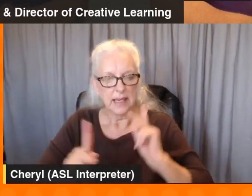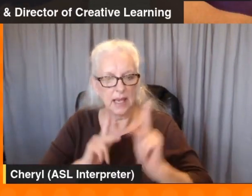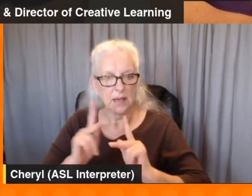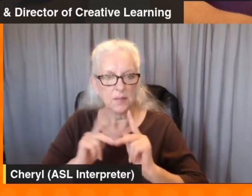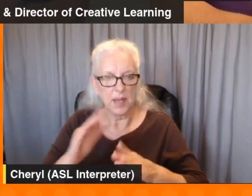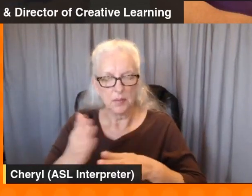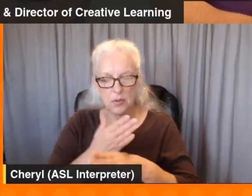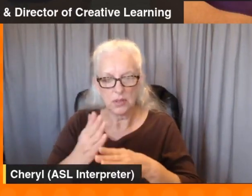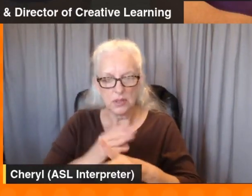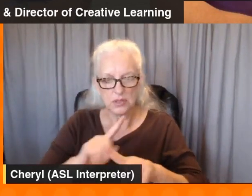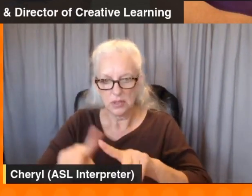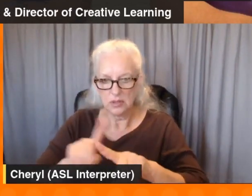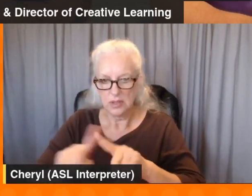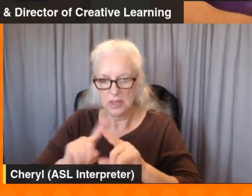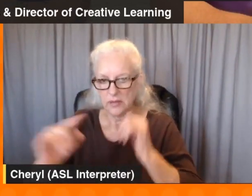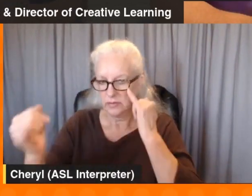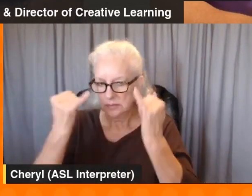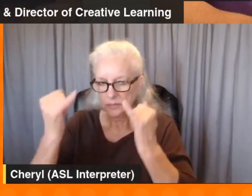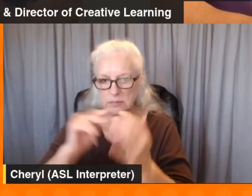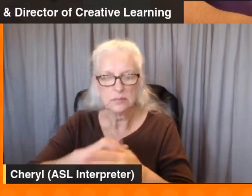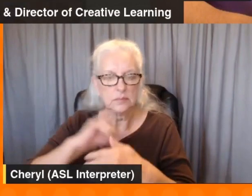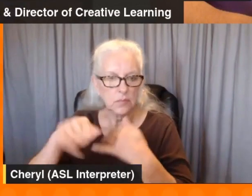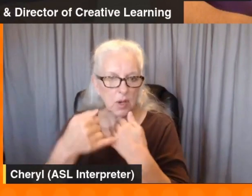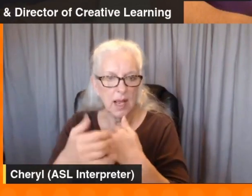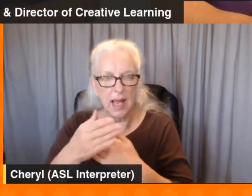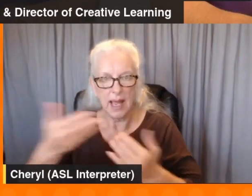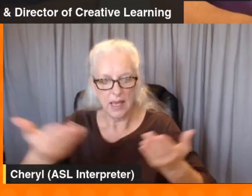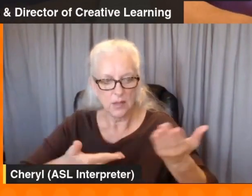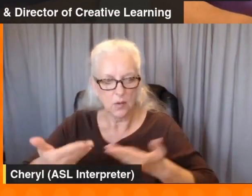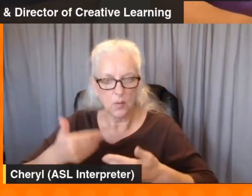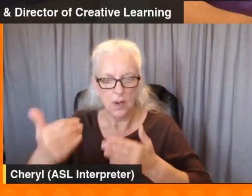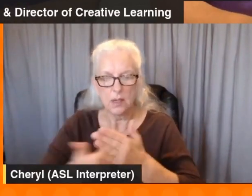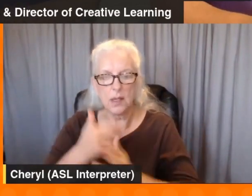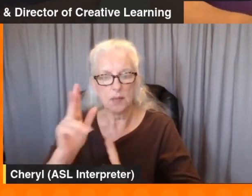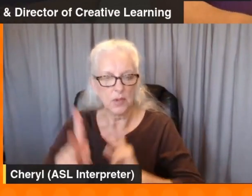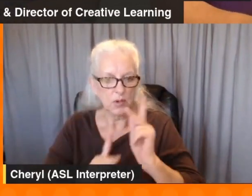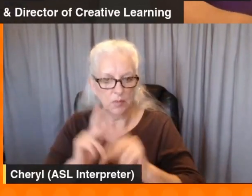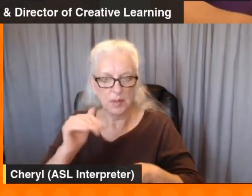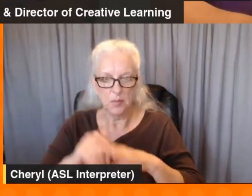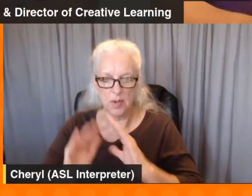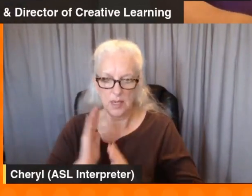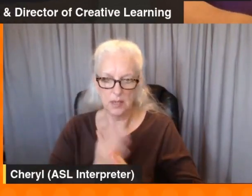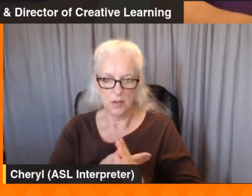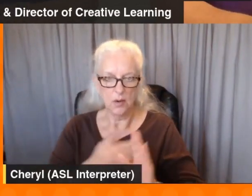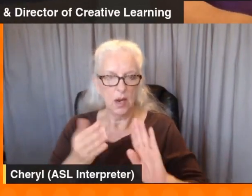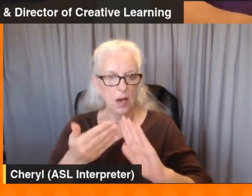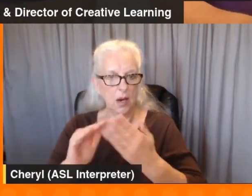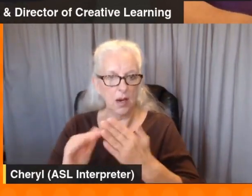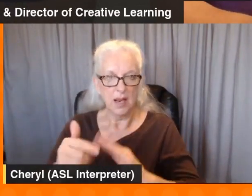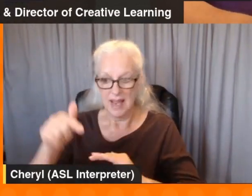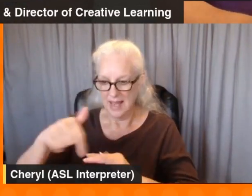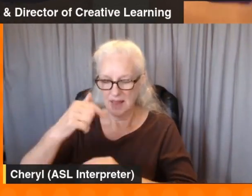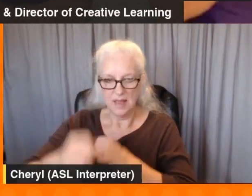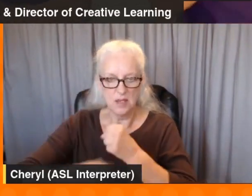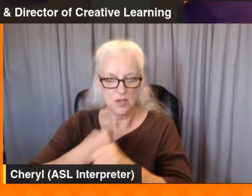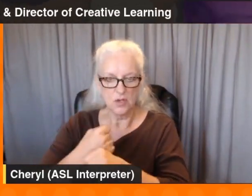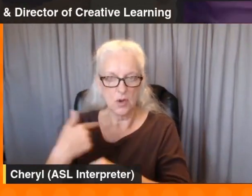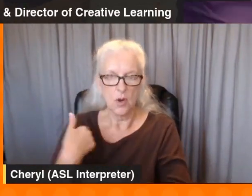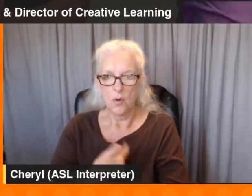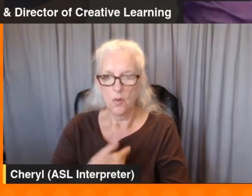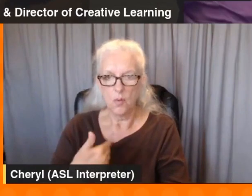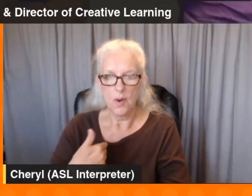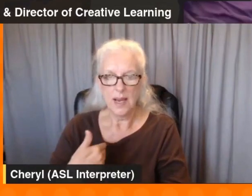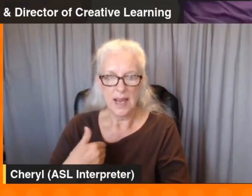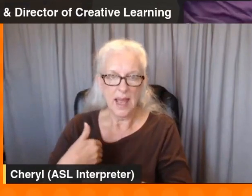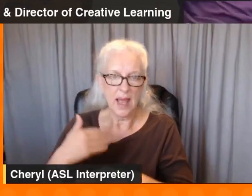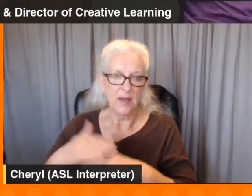share projects, learn from each other, and welcome newcomers into the Scratch community. This year, over 550